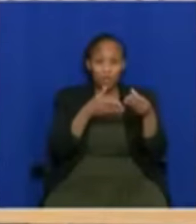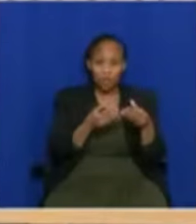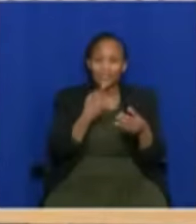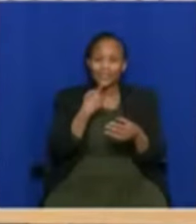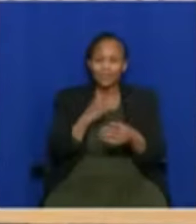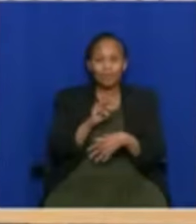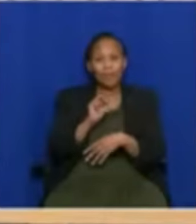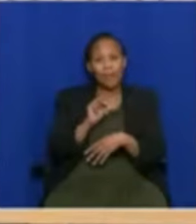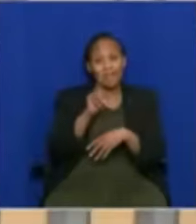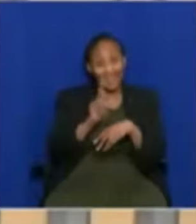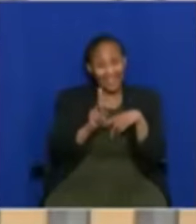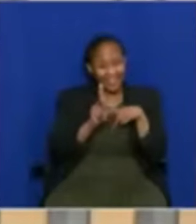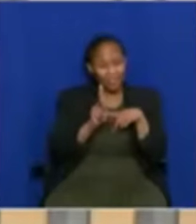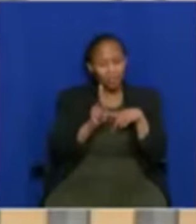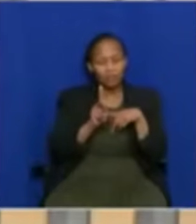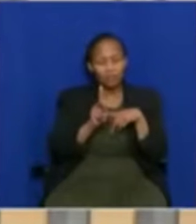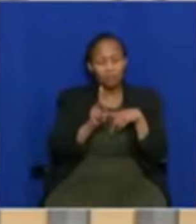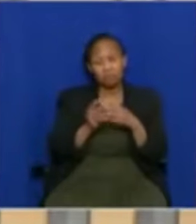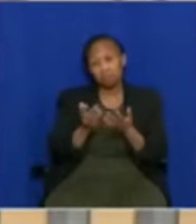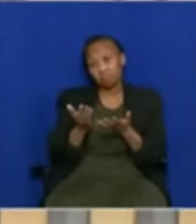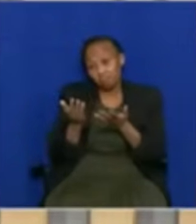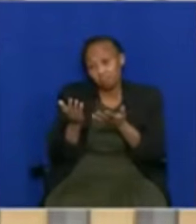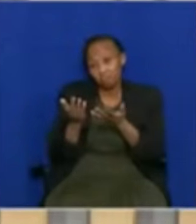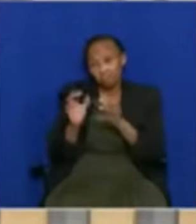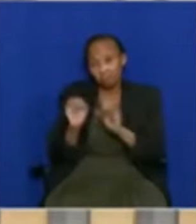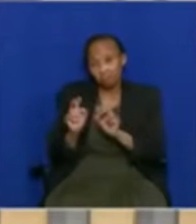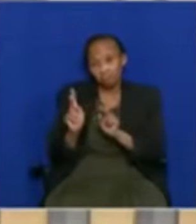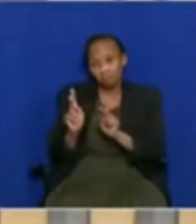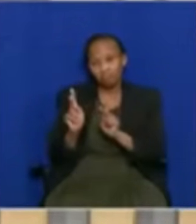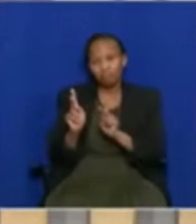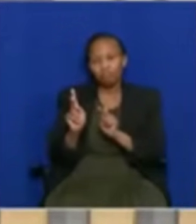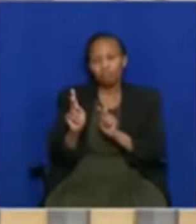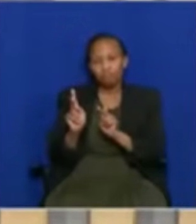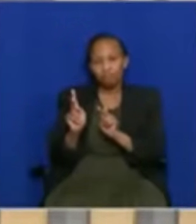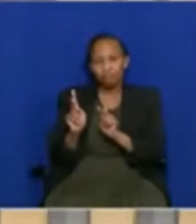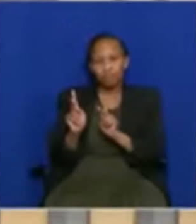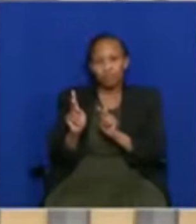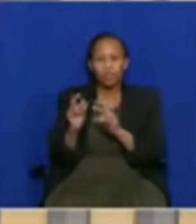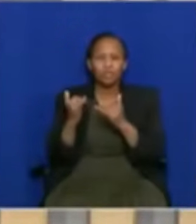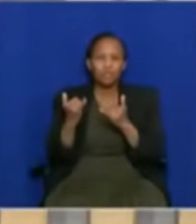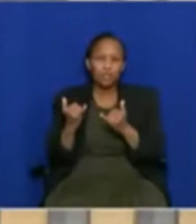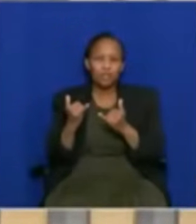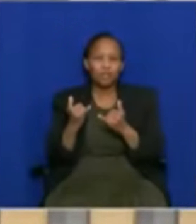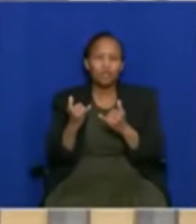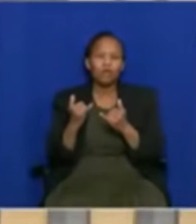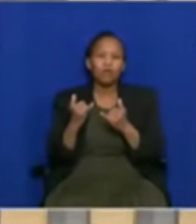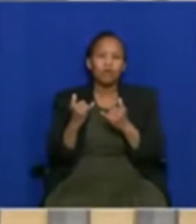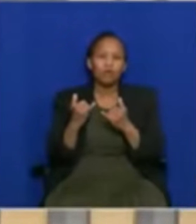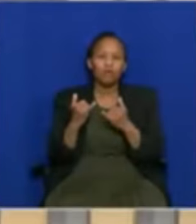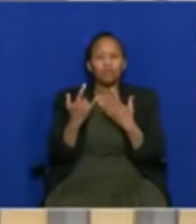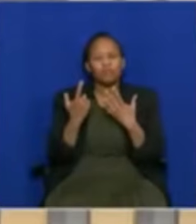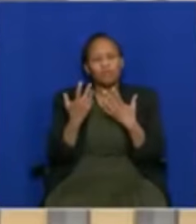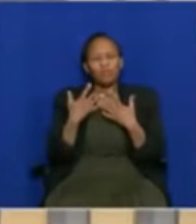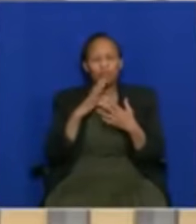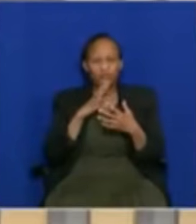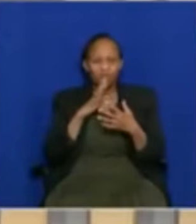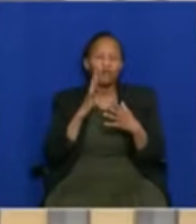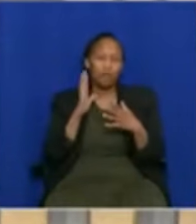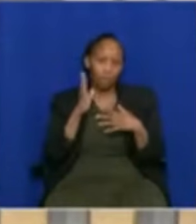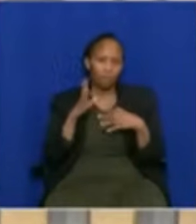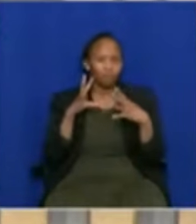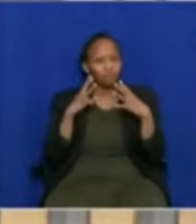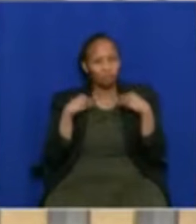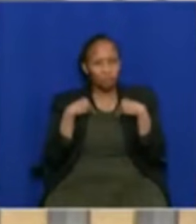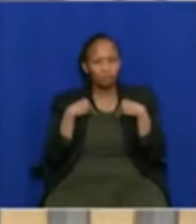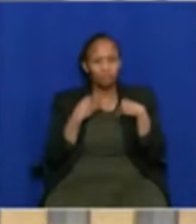Okay, yeah. let's not unduly detain ourselves. I'll accept that you only got 2 documents, Yes. 2